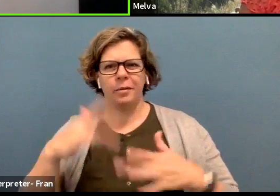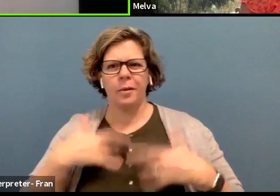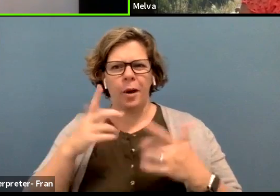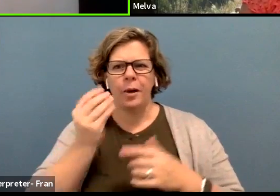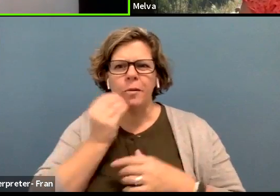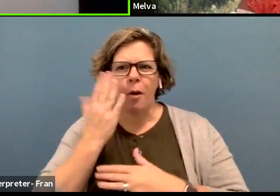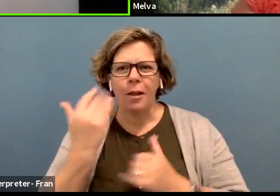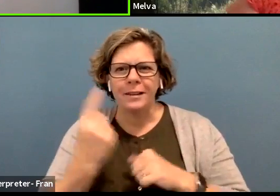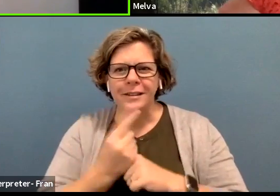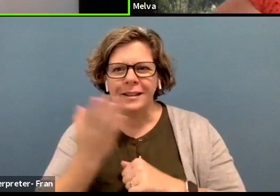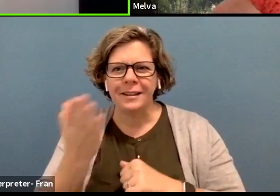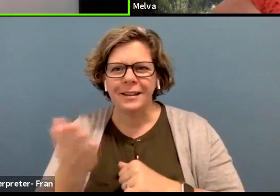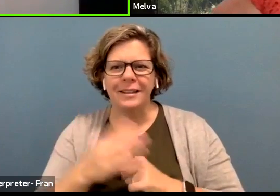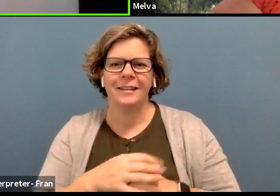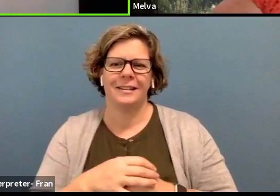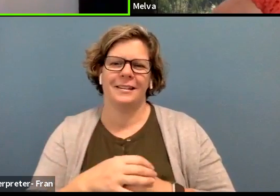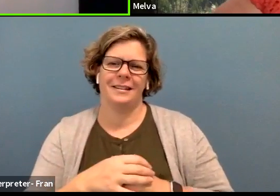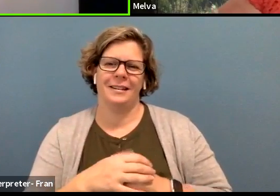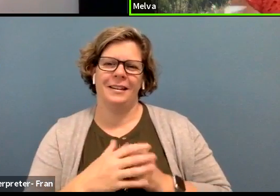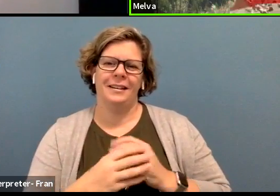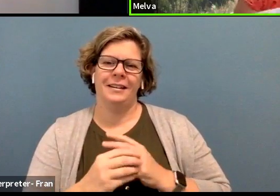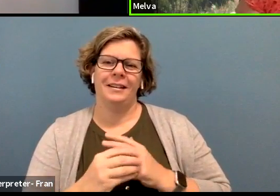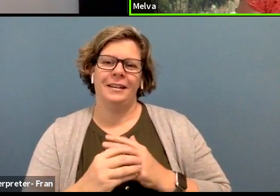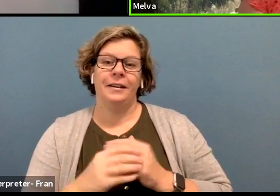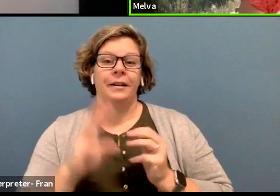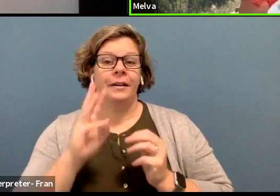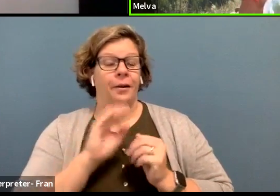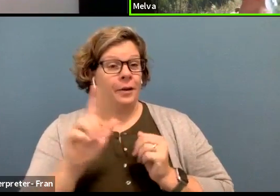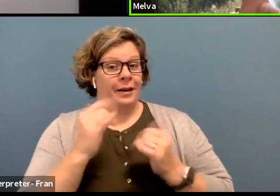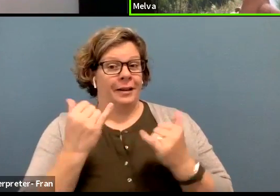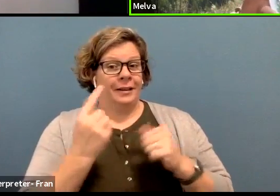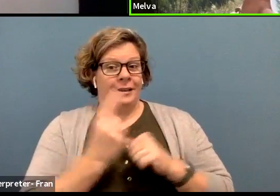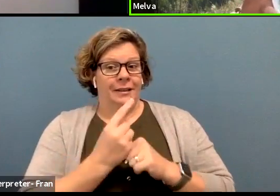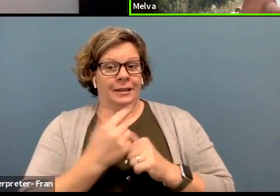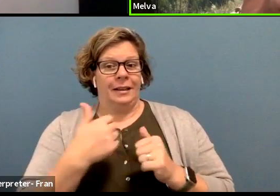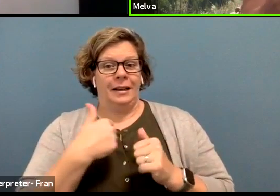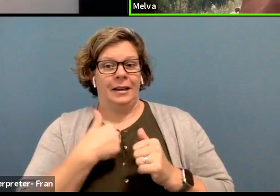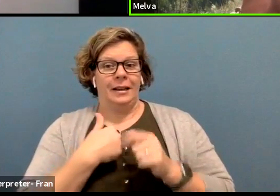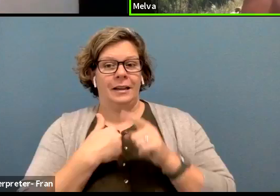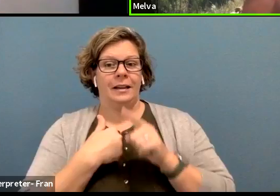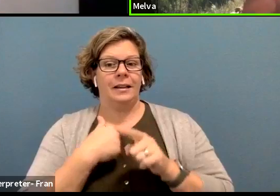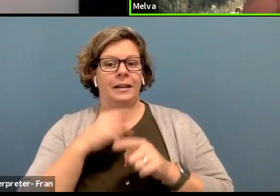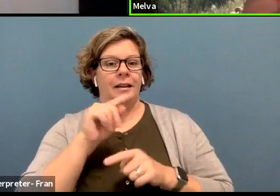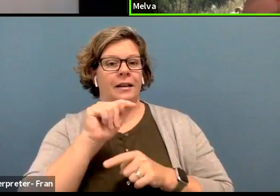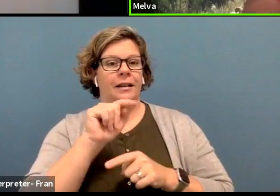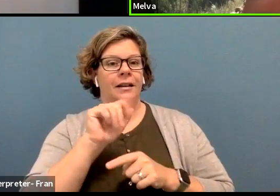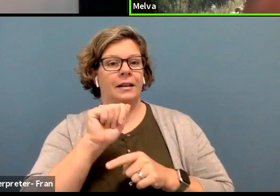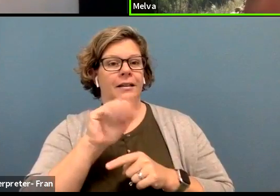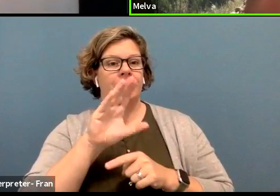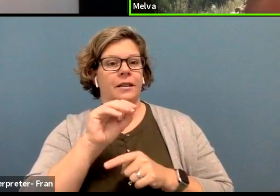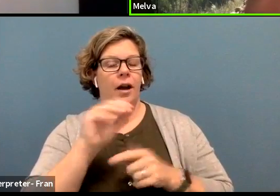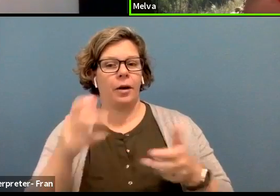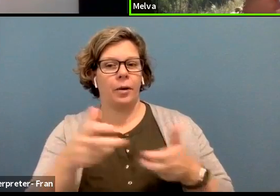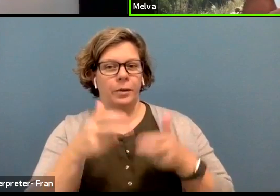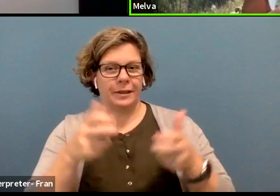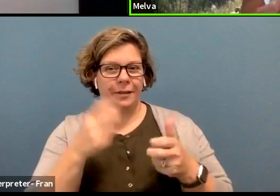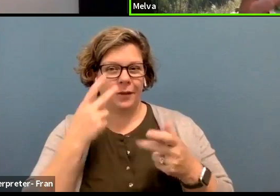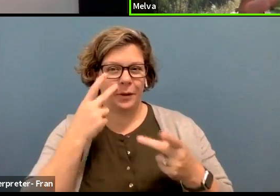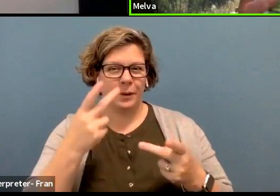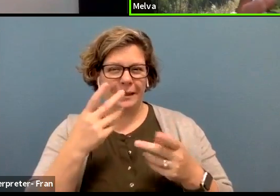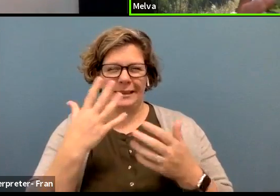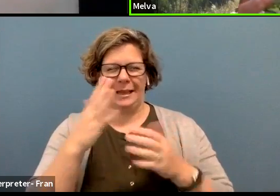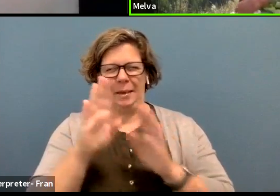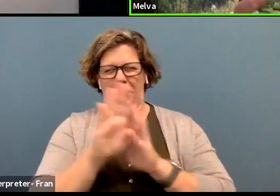lunch today, Miss Melva? Well, today I am having a taco salad. I don't know if you can see it through there.